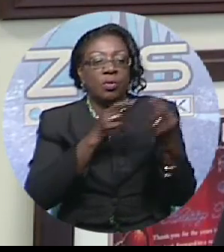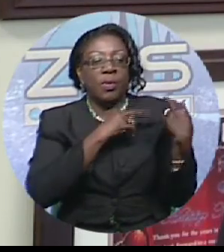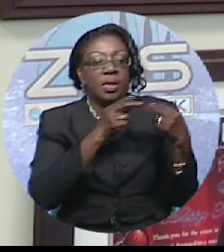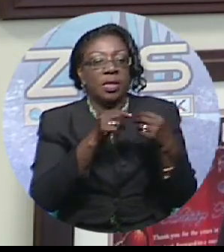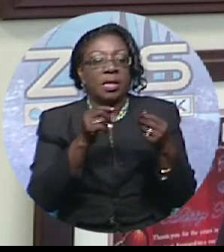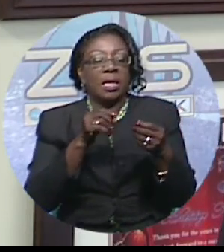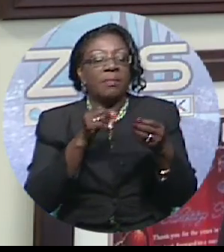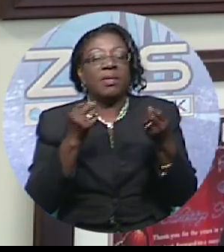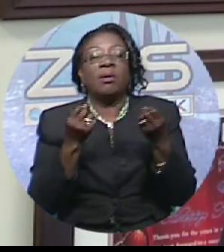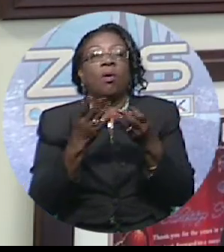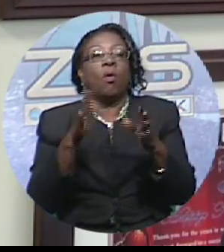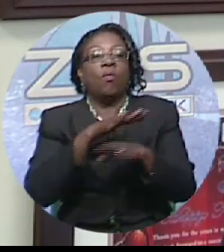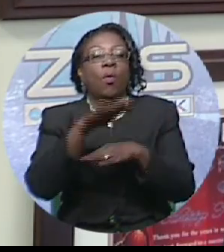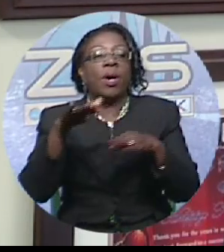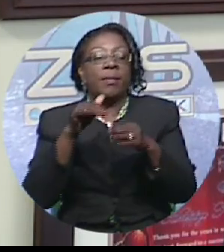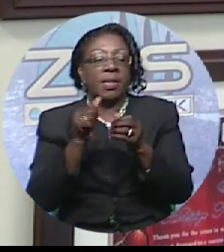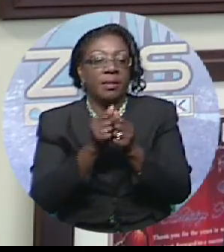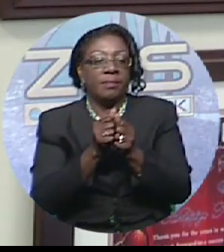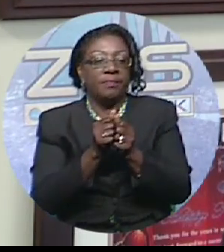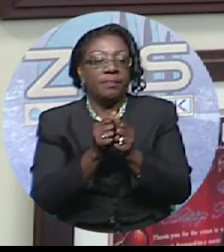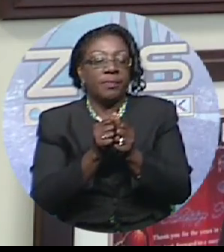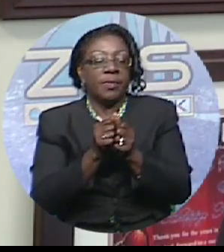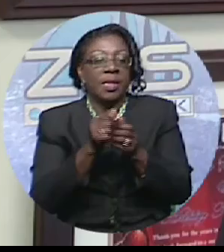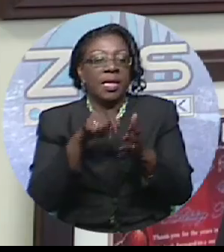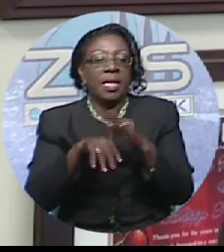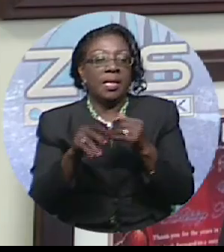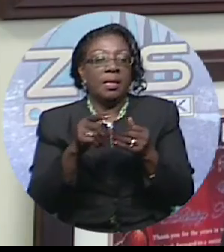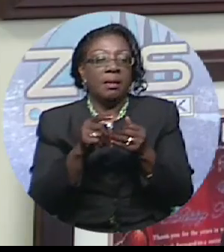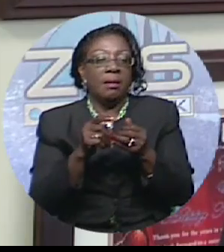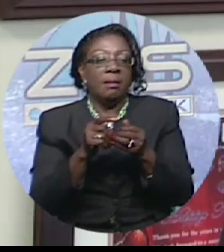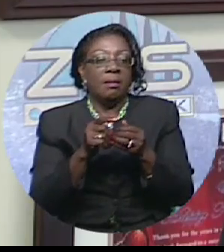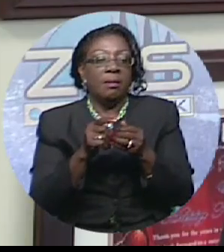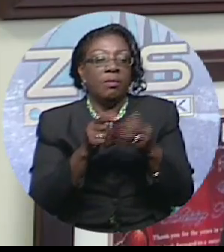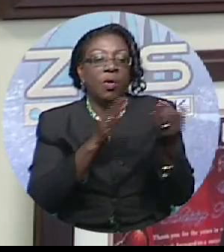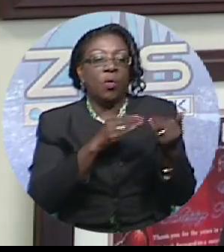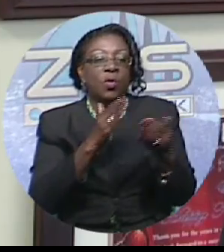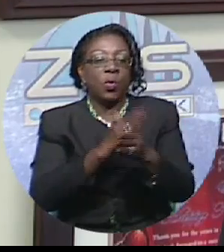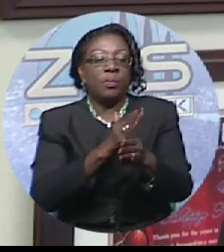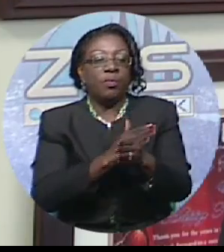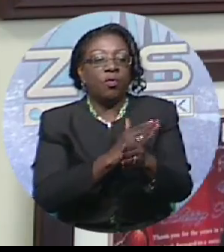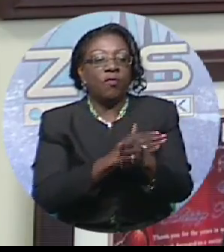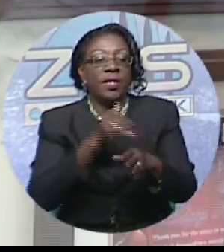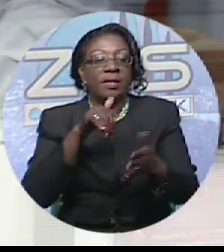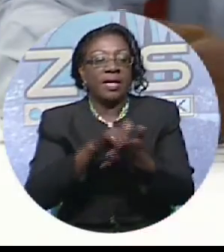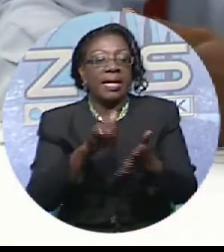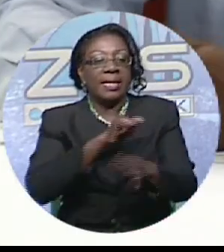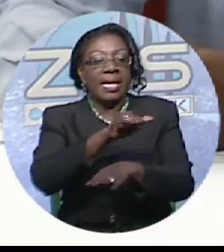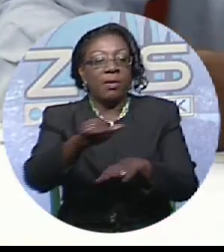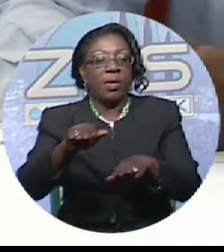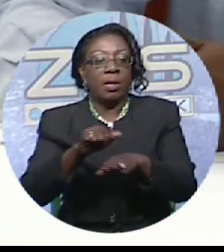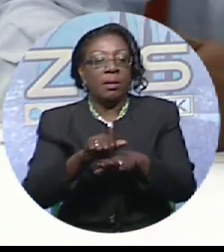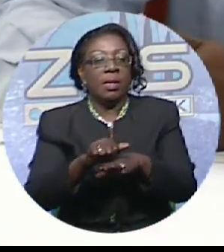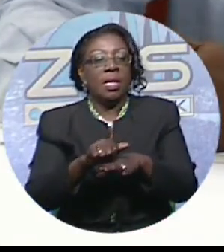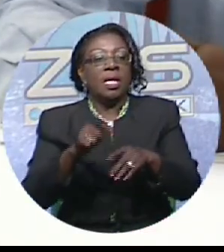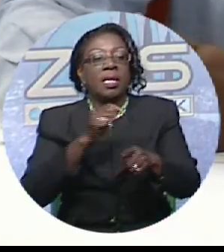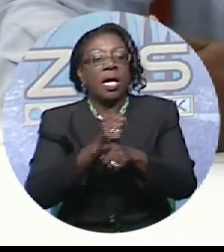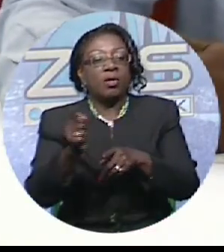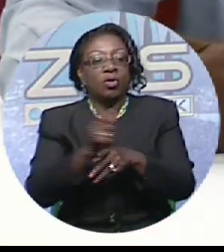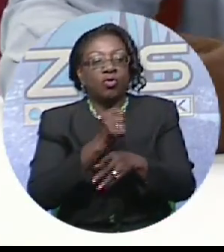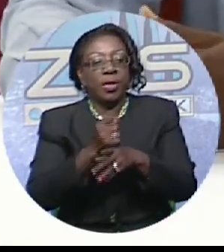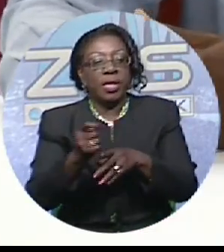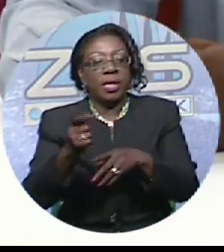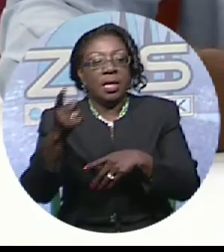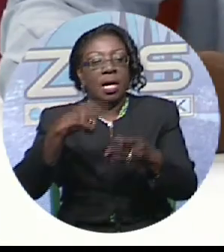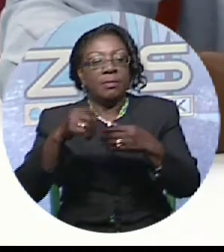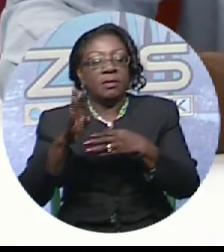can be overwhelming to many persons in an impact area. So we hope to improve on that moving forward. Now, the training comes just